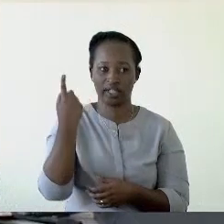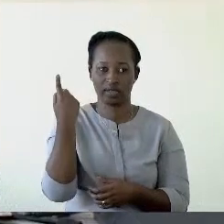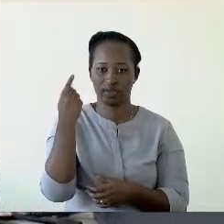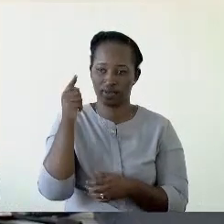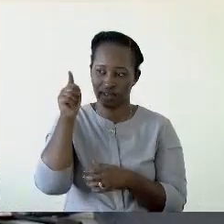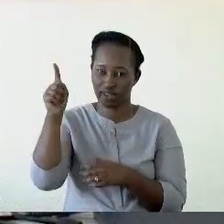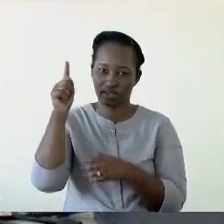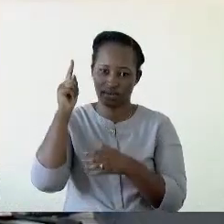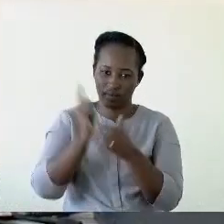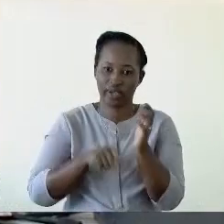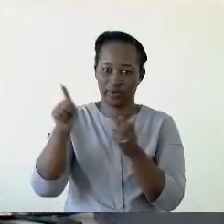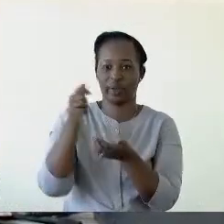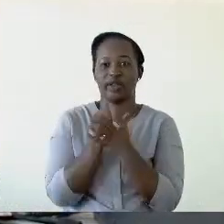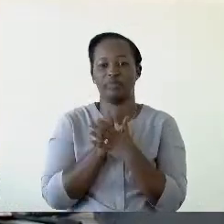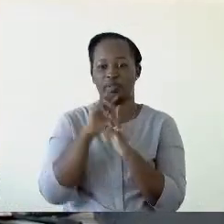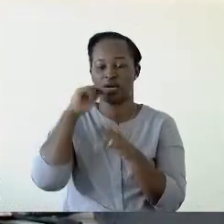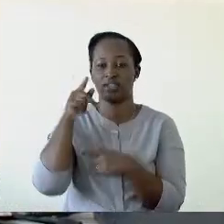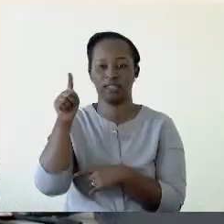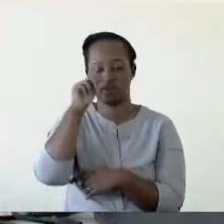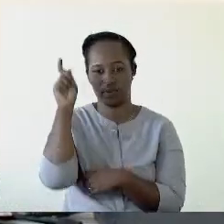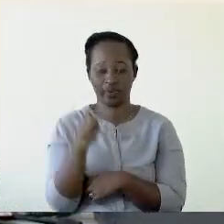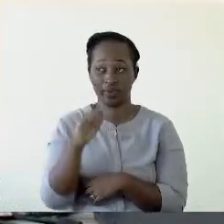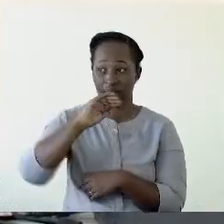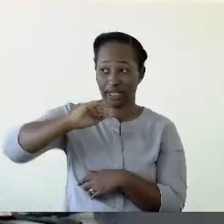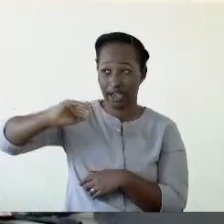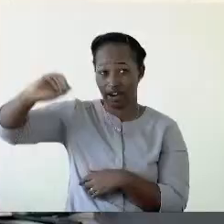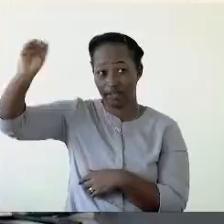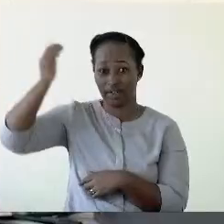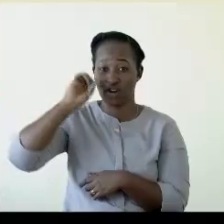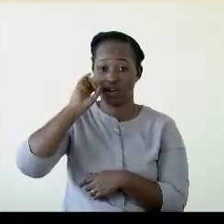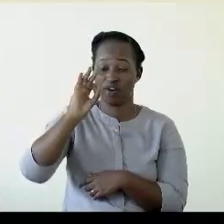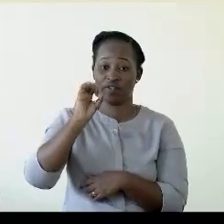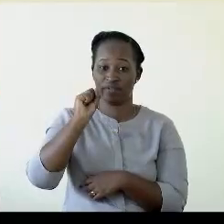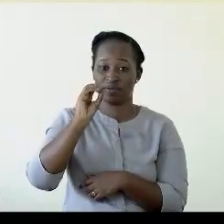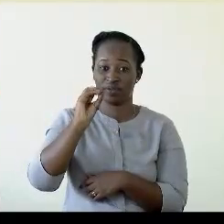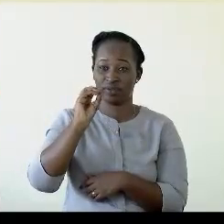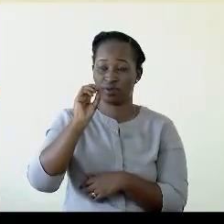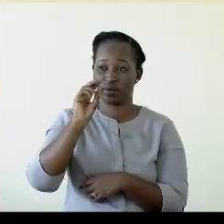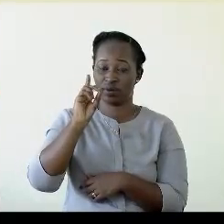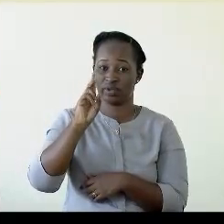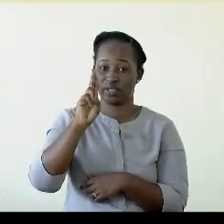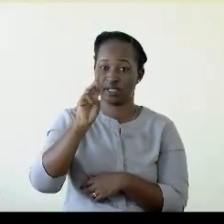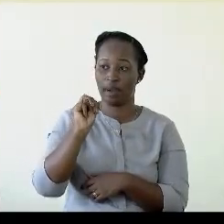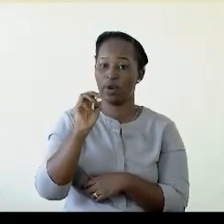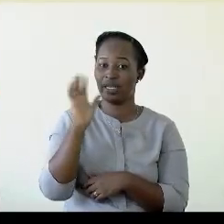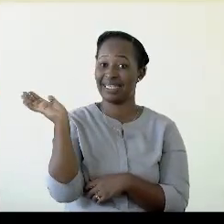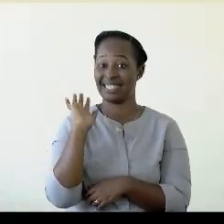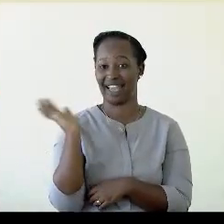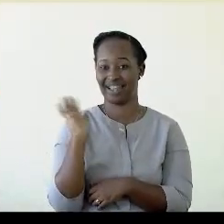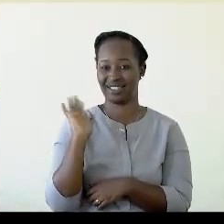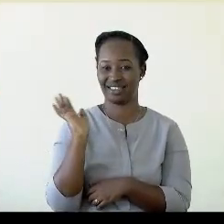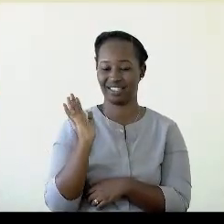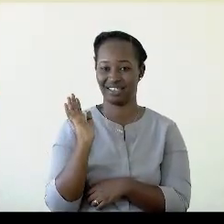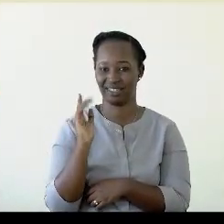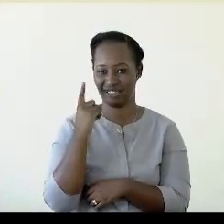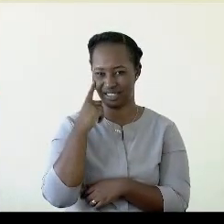answer that question. So the curve of sodium nitrate is the one in green. Do you see it?